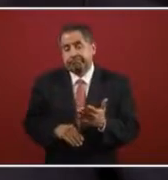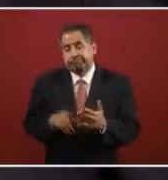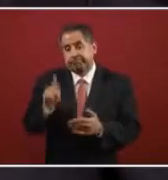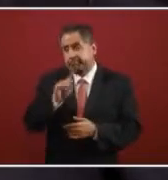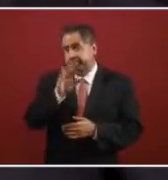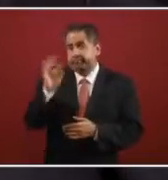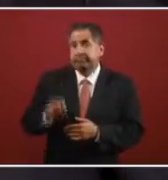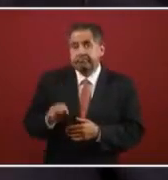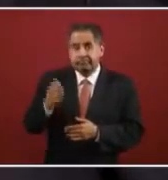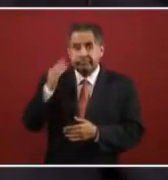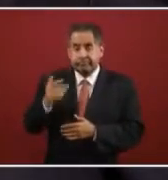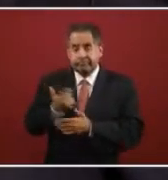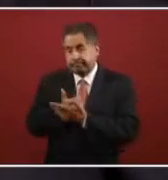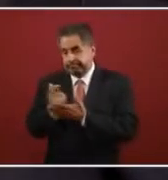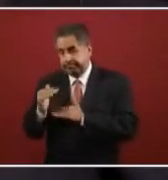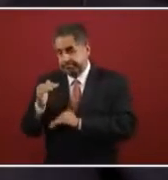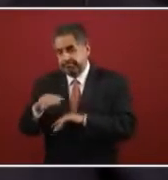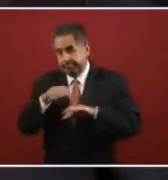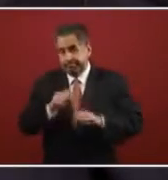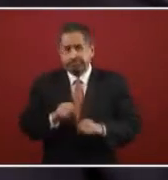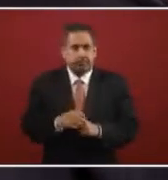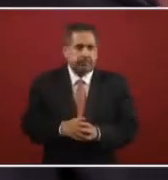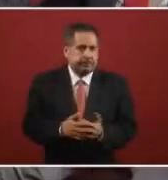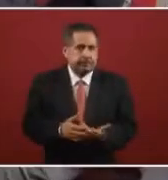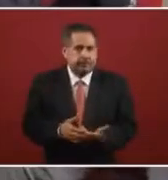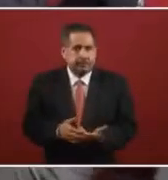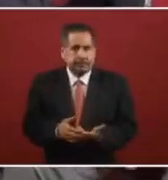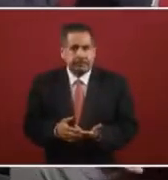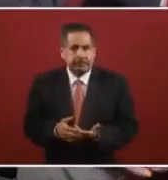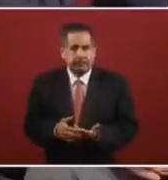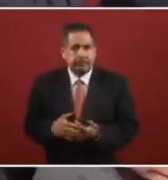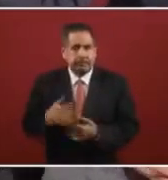of acquisitive power from the salary.